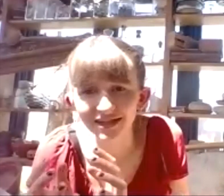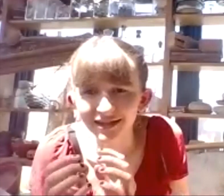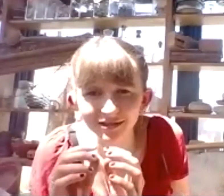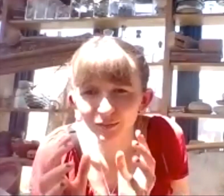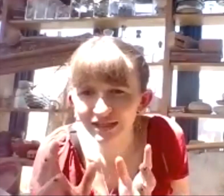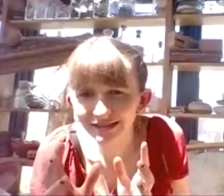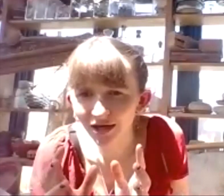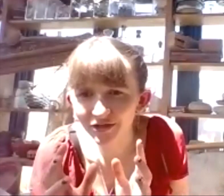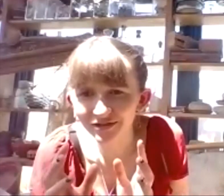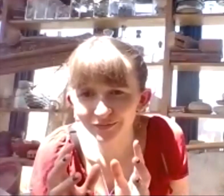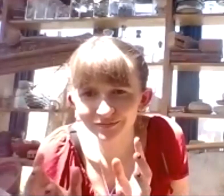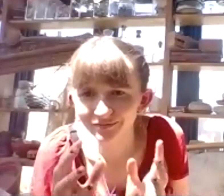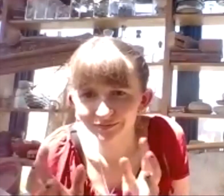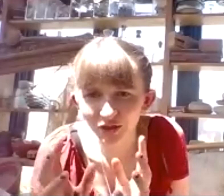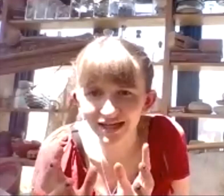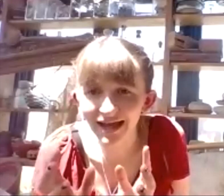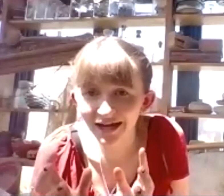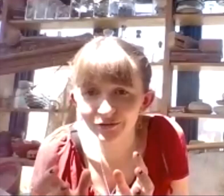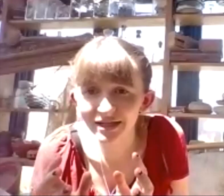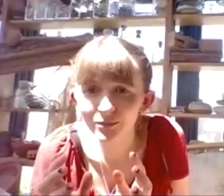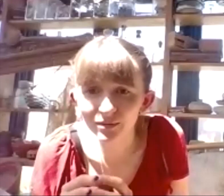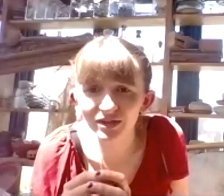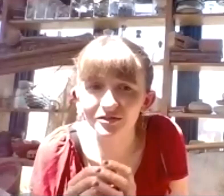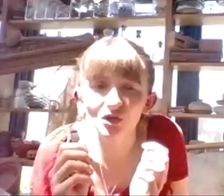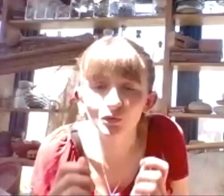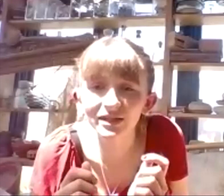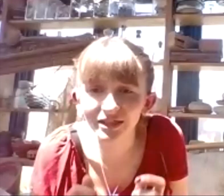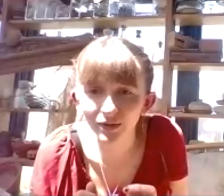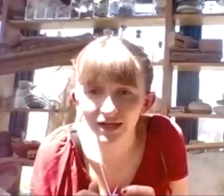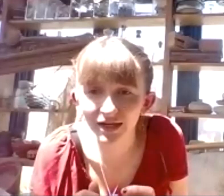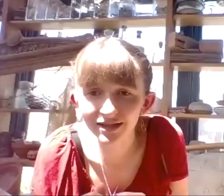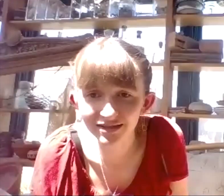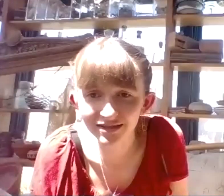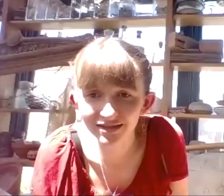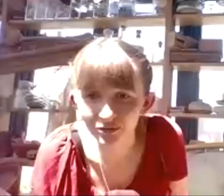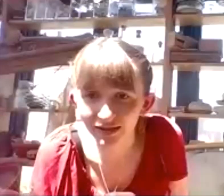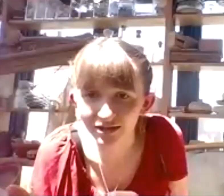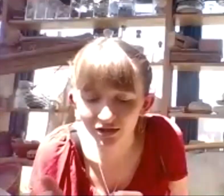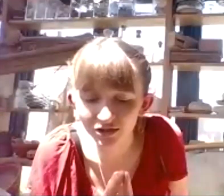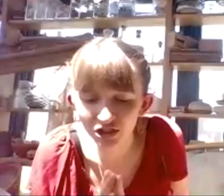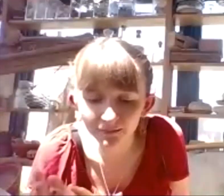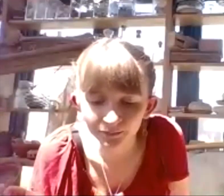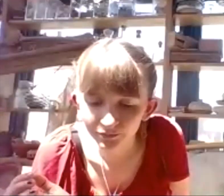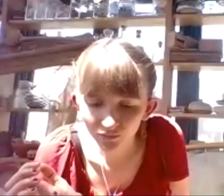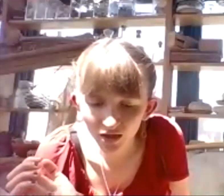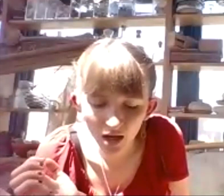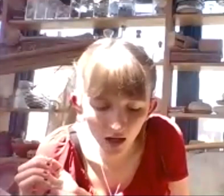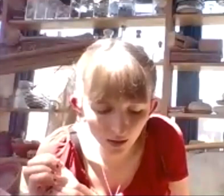aren't completely 100% accurate anymore, but they're still really great to get into paleontology.